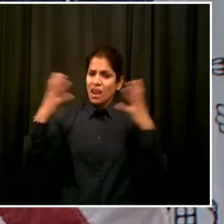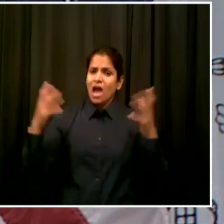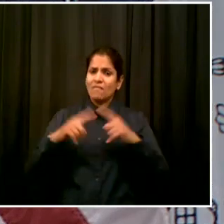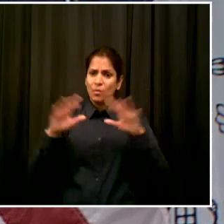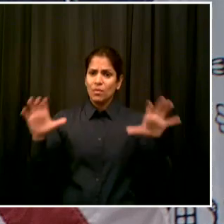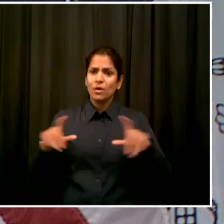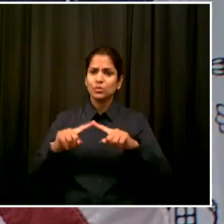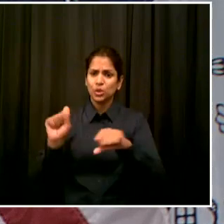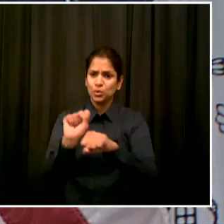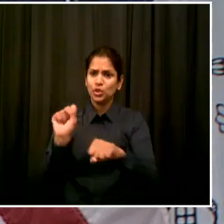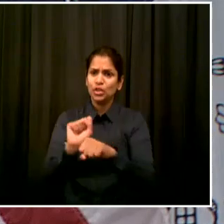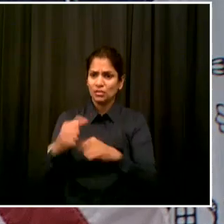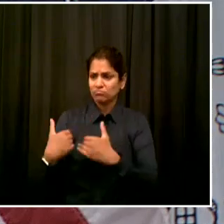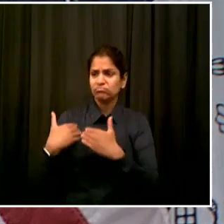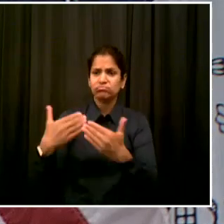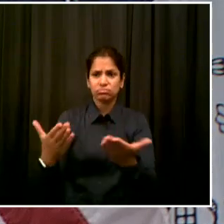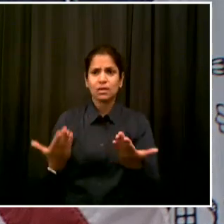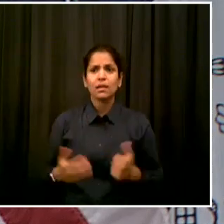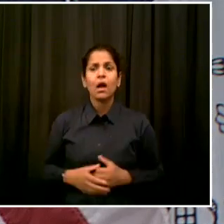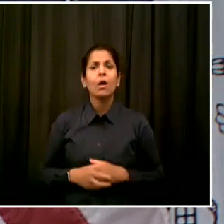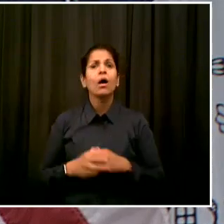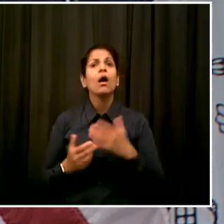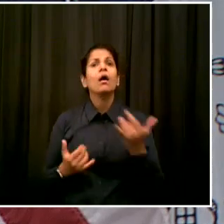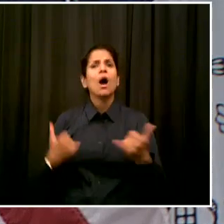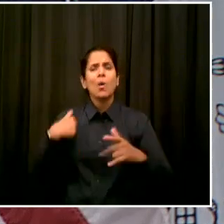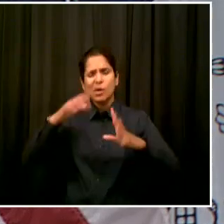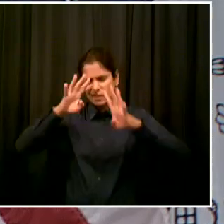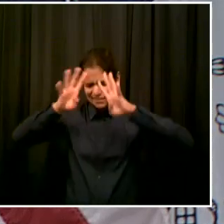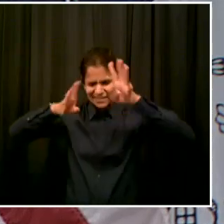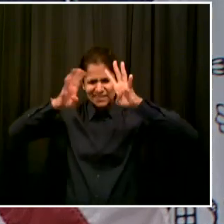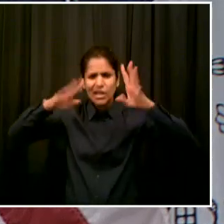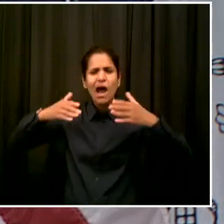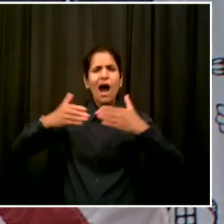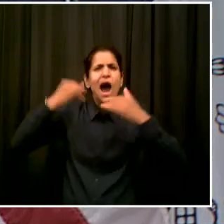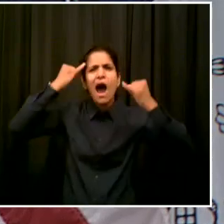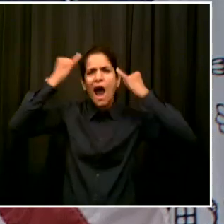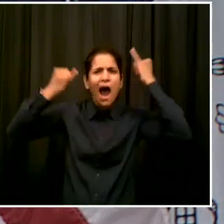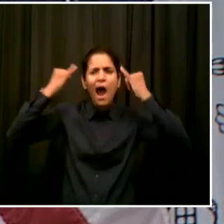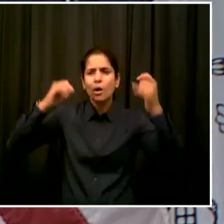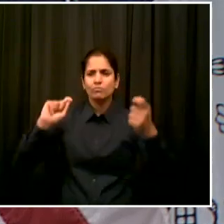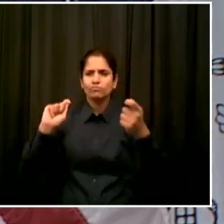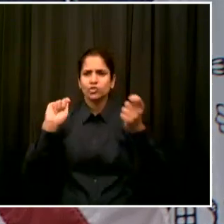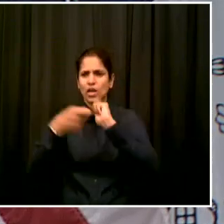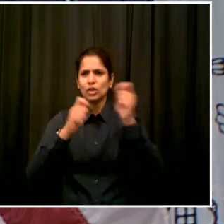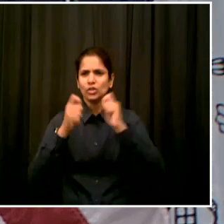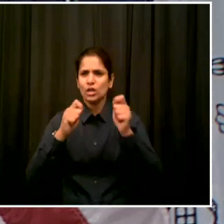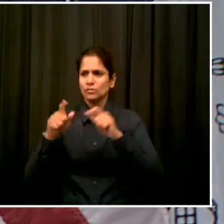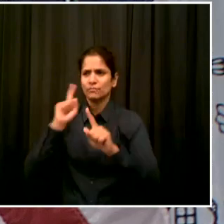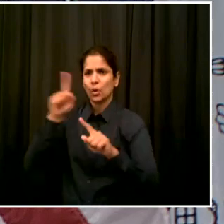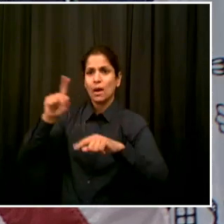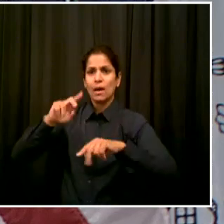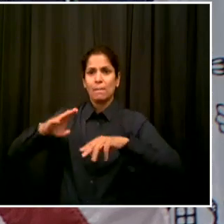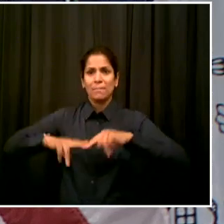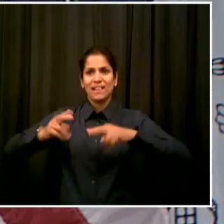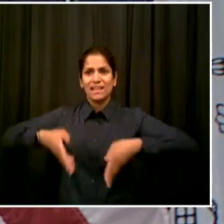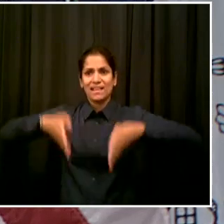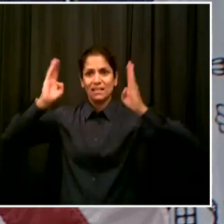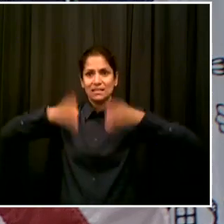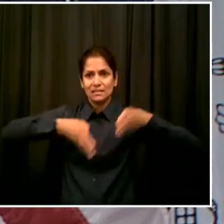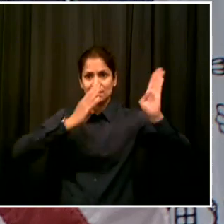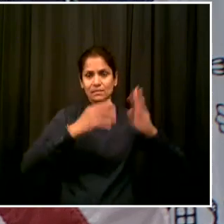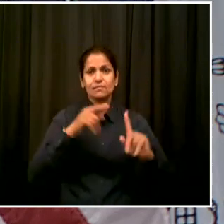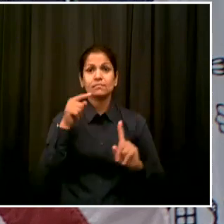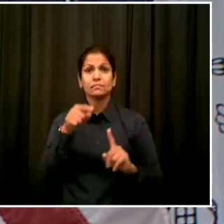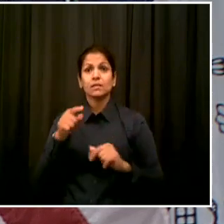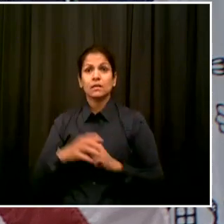with ways of making sure that anyone who puts the public safety at risk for profit has to face much more